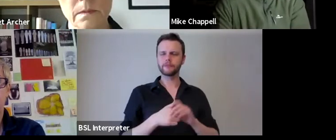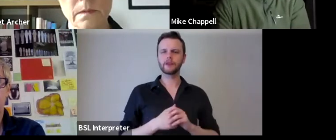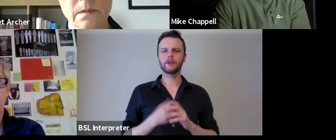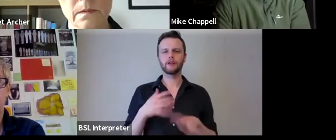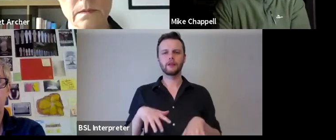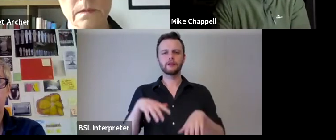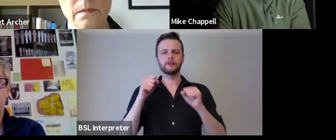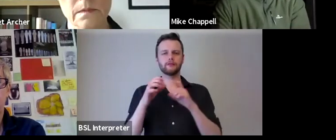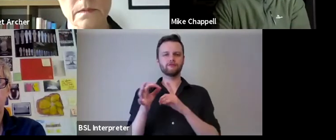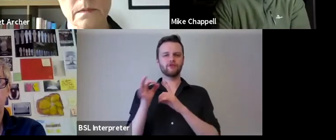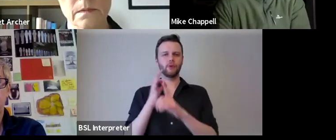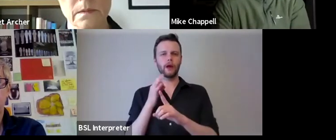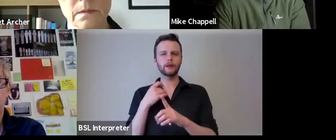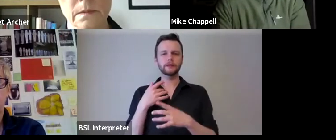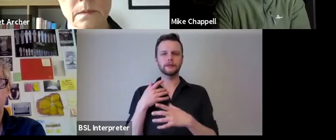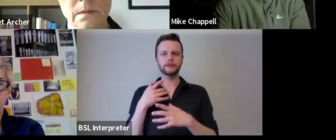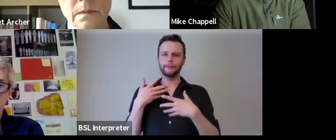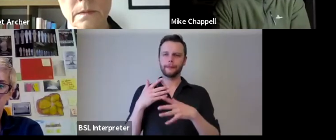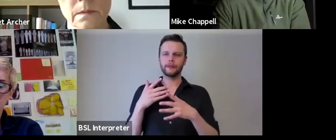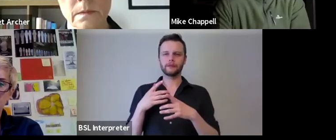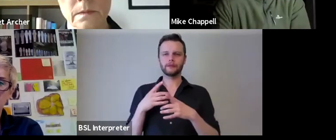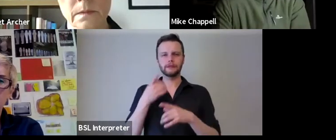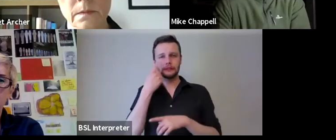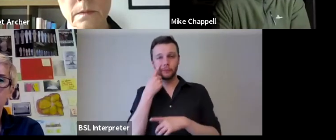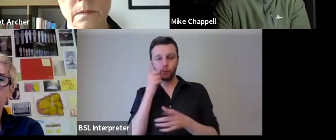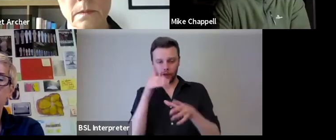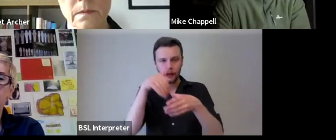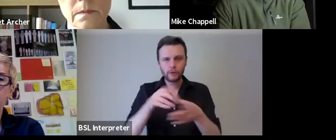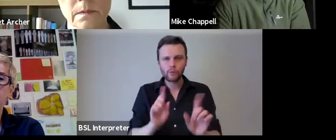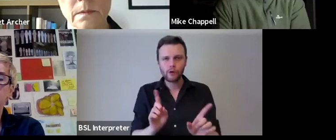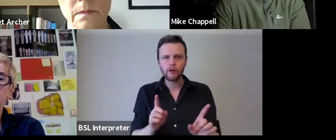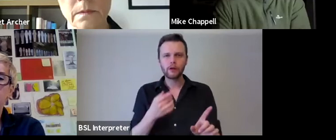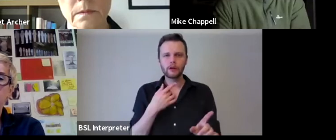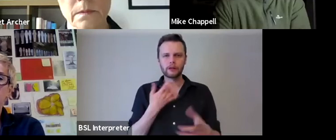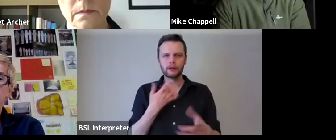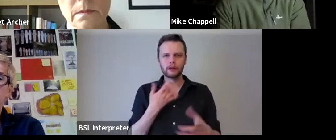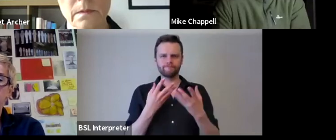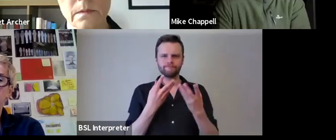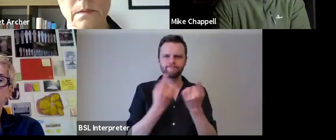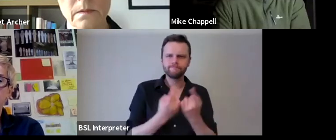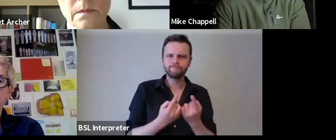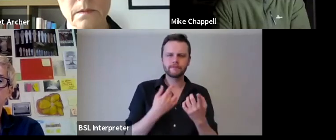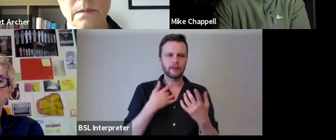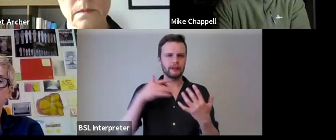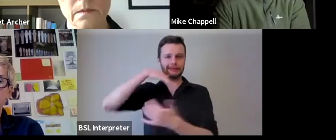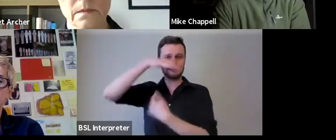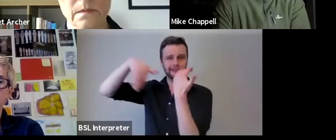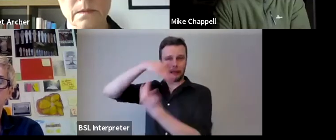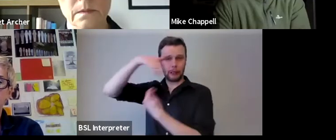I started requesting them to be able to see what was in it, like what kind of conditions of the cyclone can I